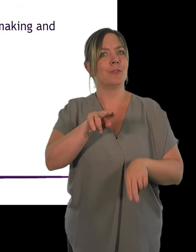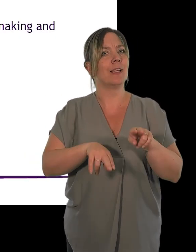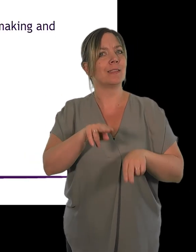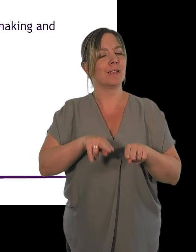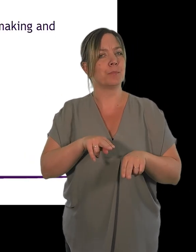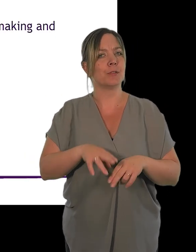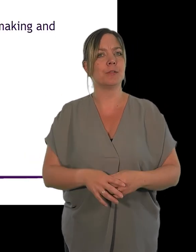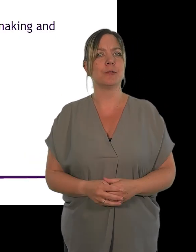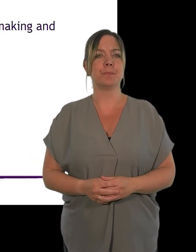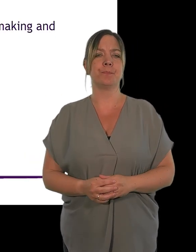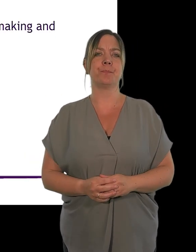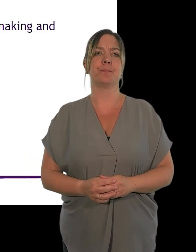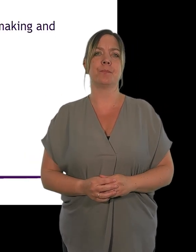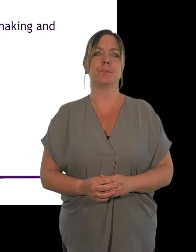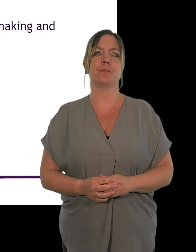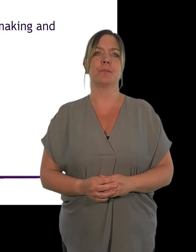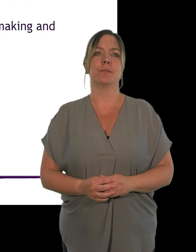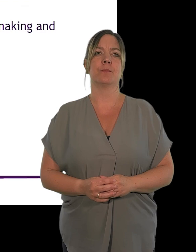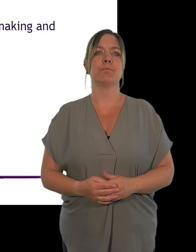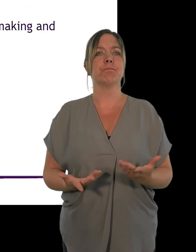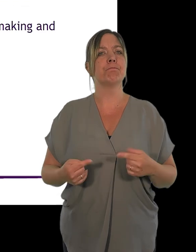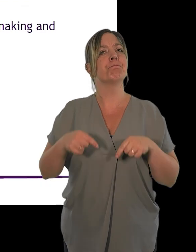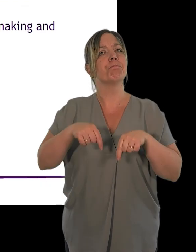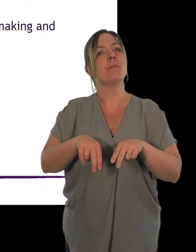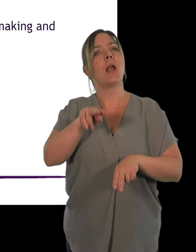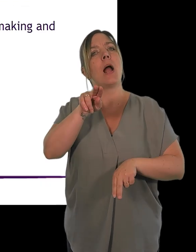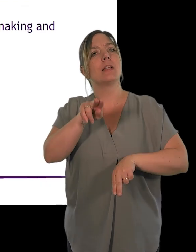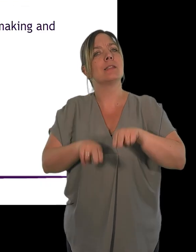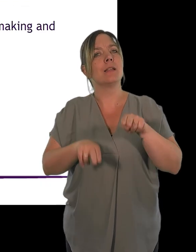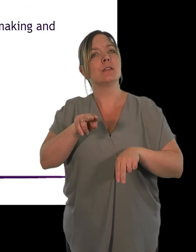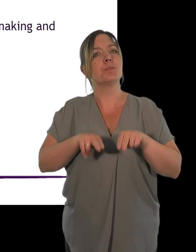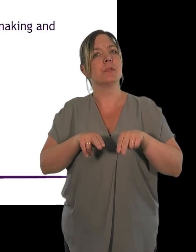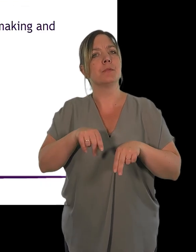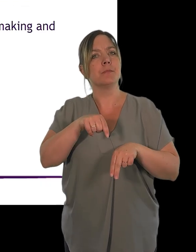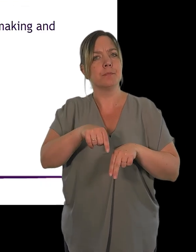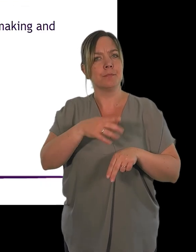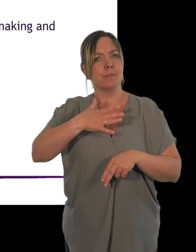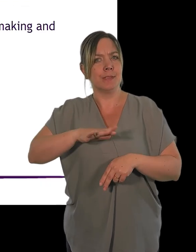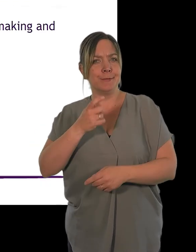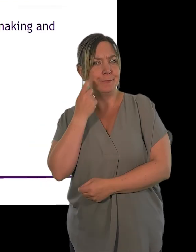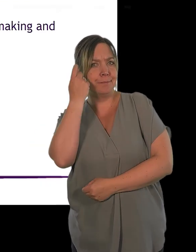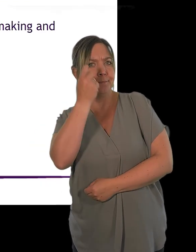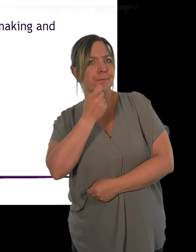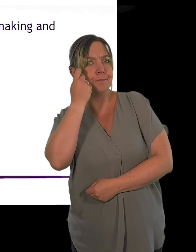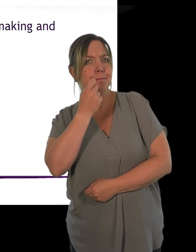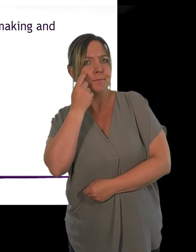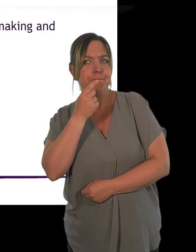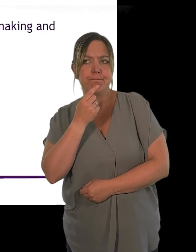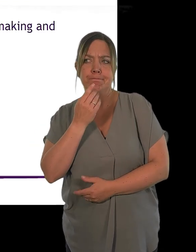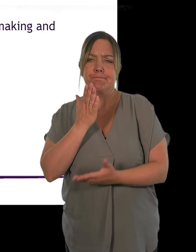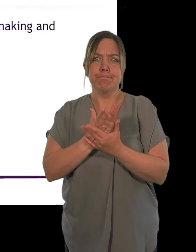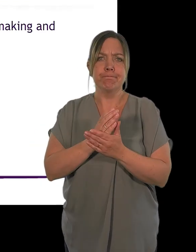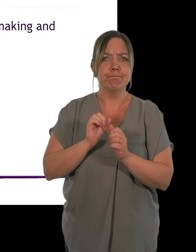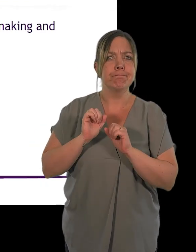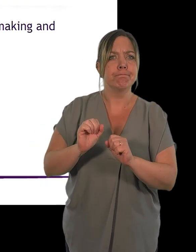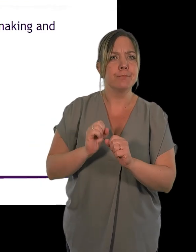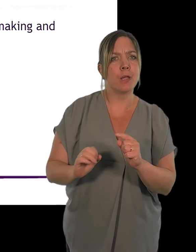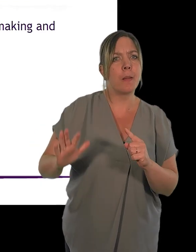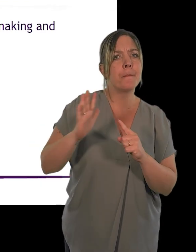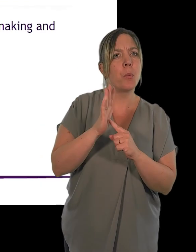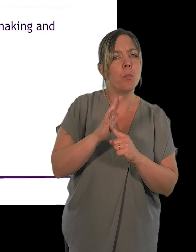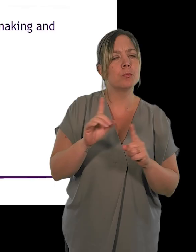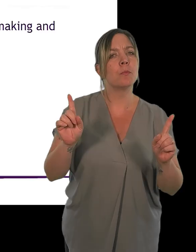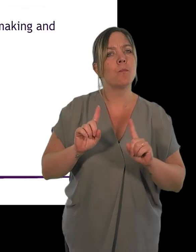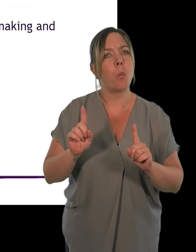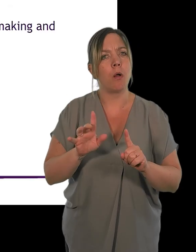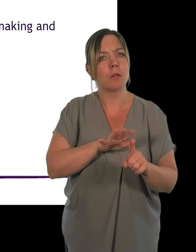of assessment. So the assessment considers the significance of capturing quantitative